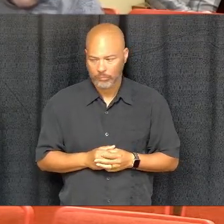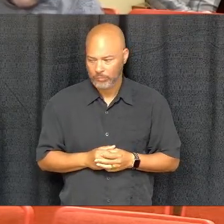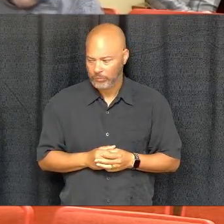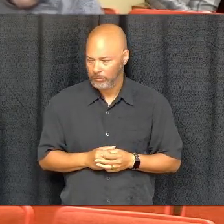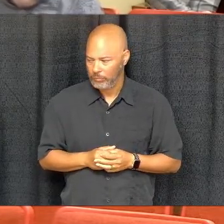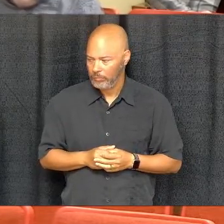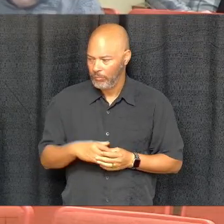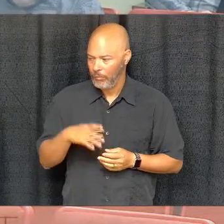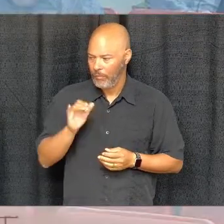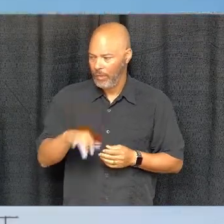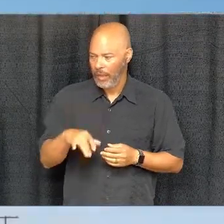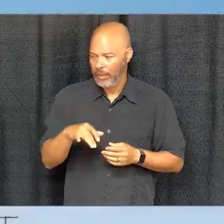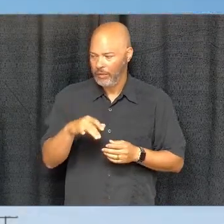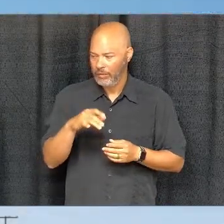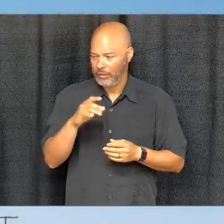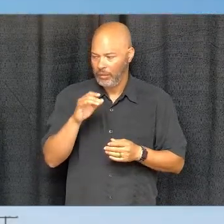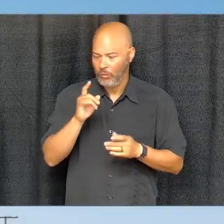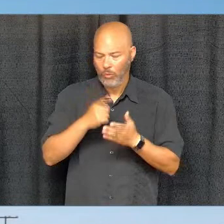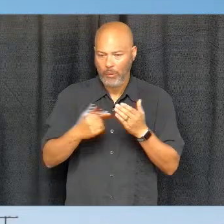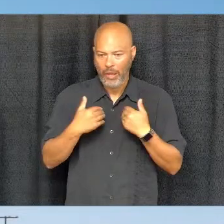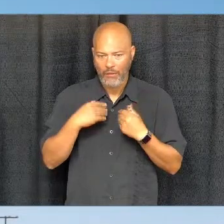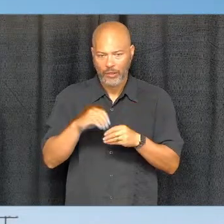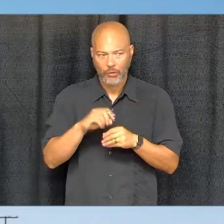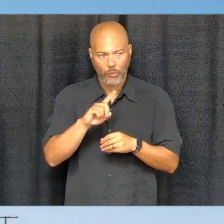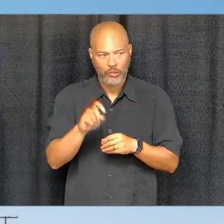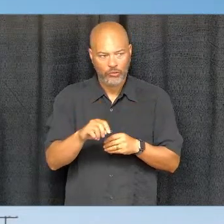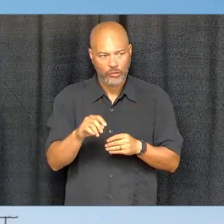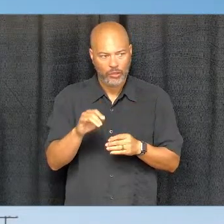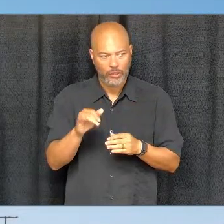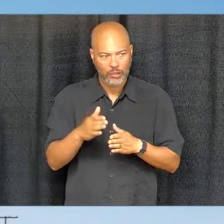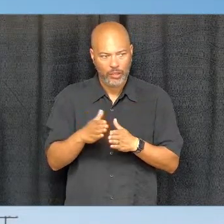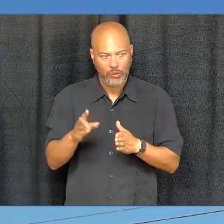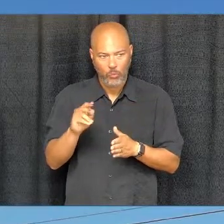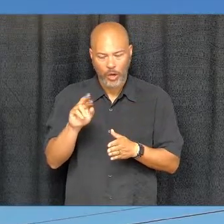Here's the parcel in question on the right, next to that existing warehouse.